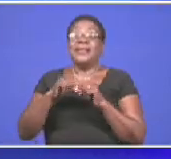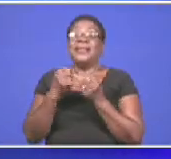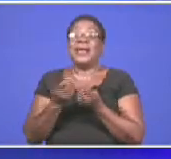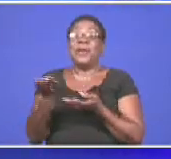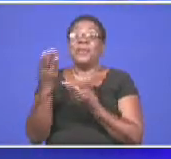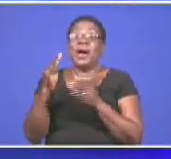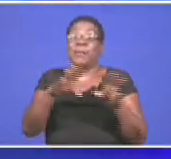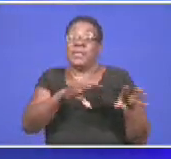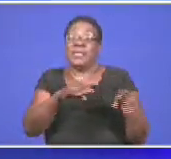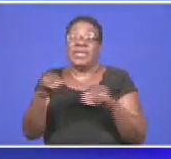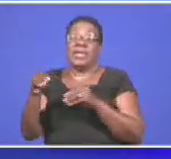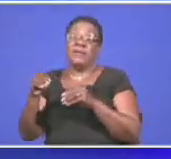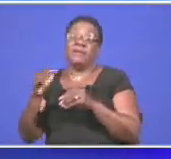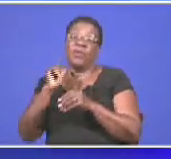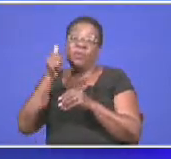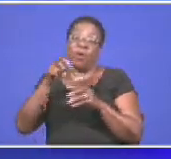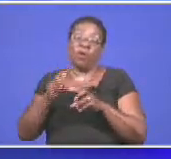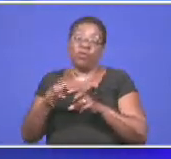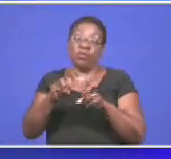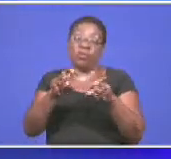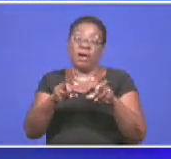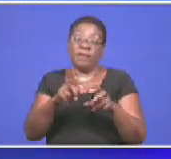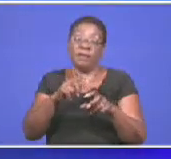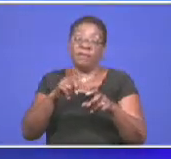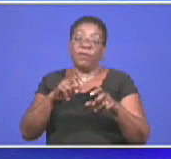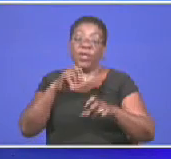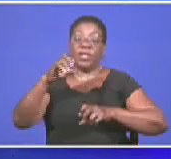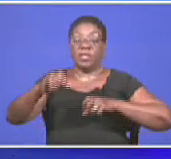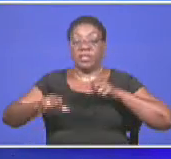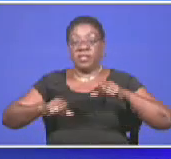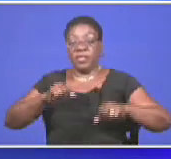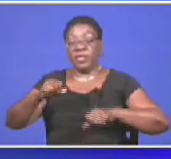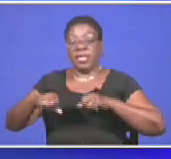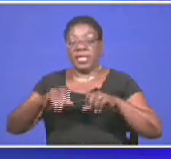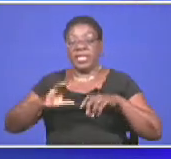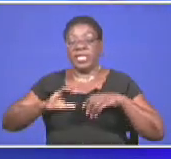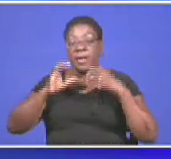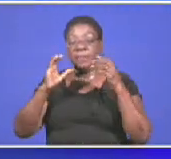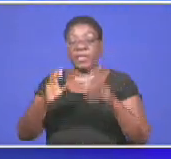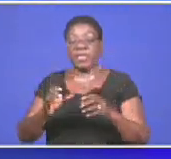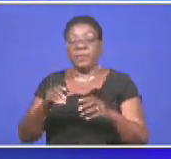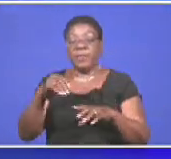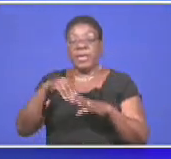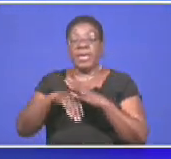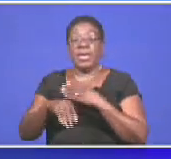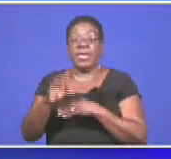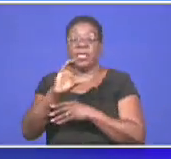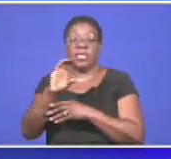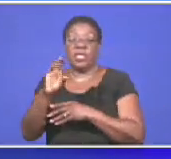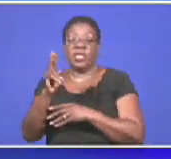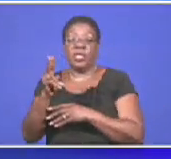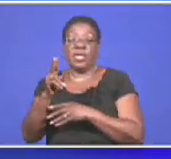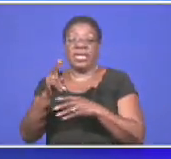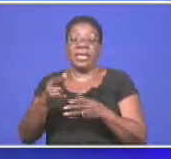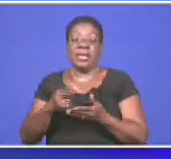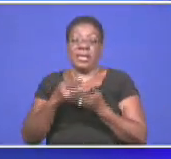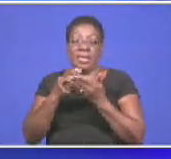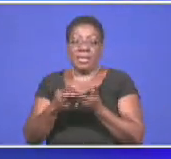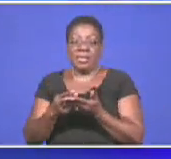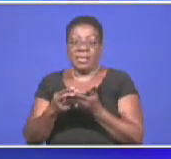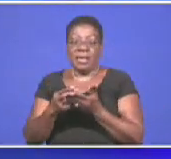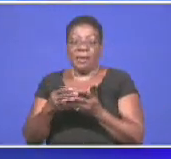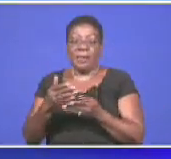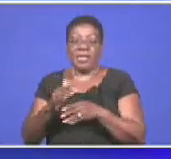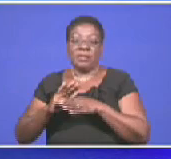town tomorrow for the Caribbean Cycling Championships. We could tell you the championships were originally scheduled to be held in Haiti, but that had to